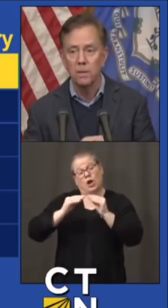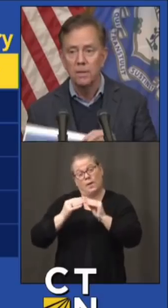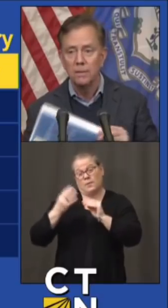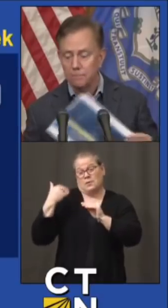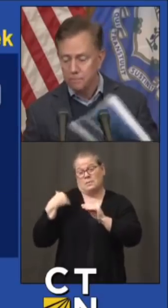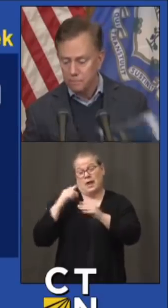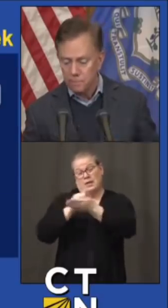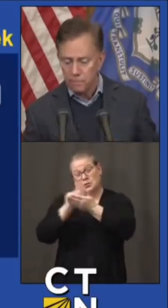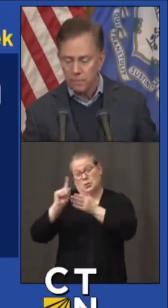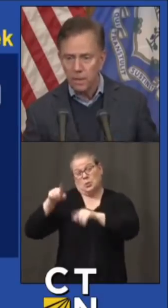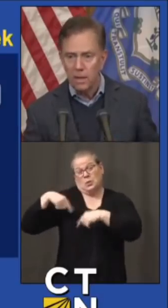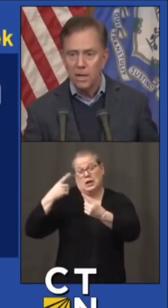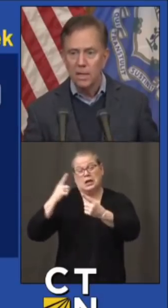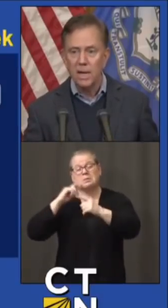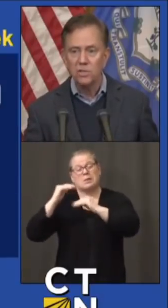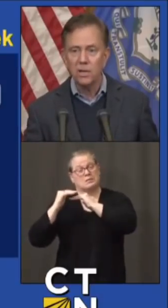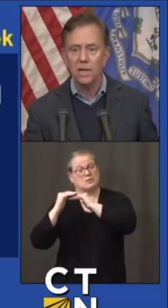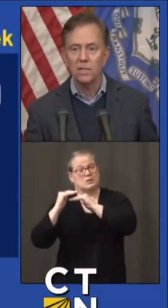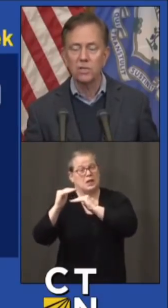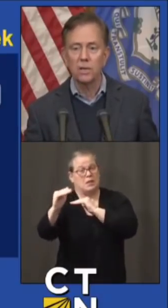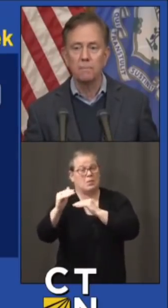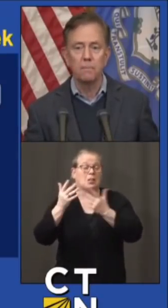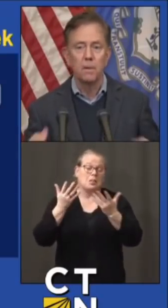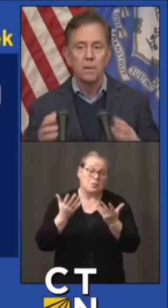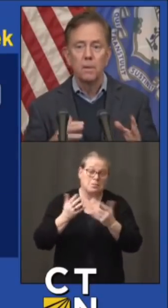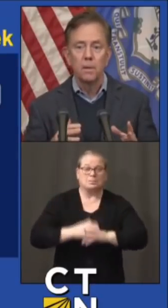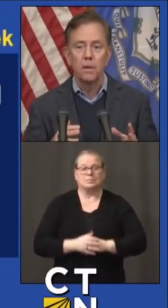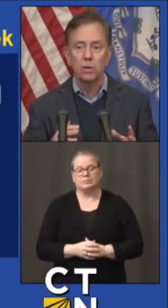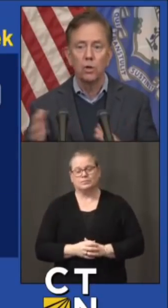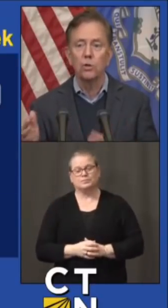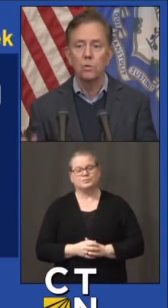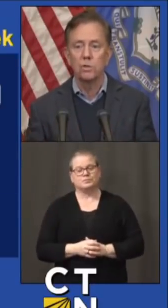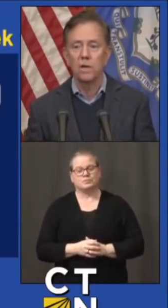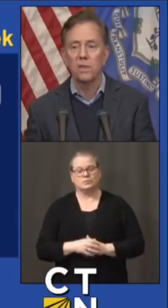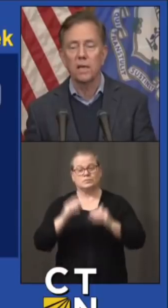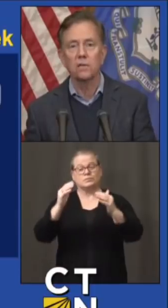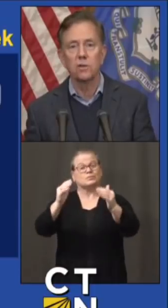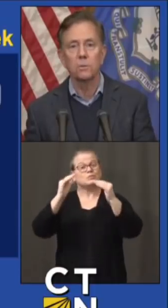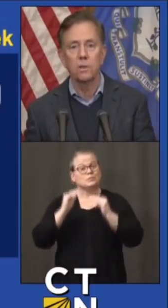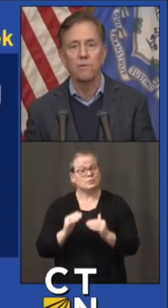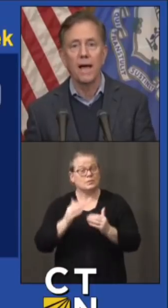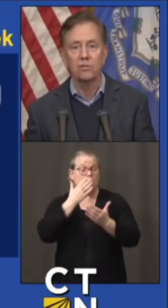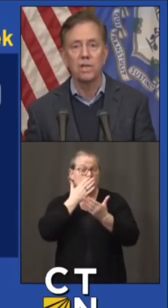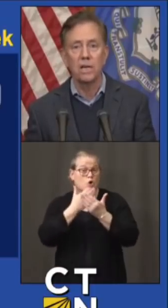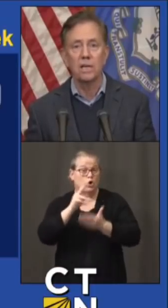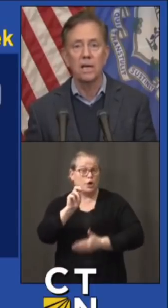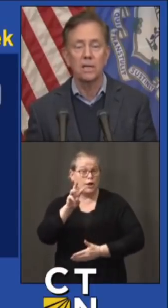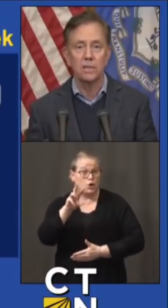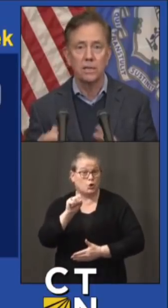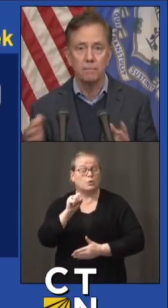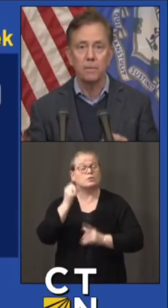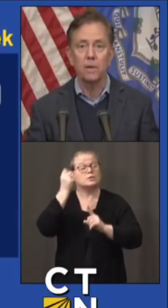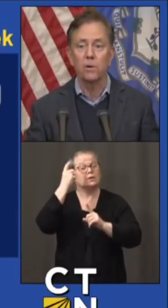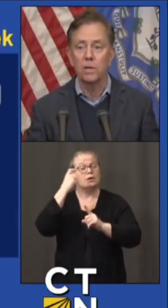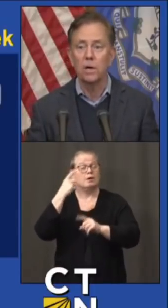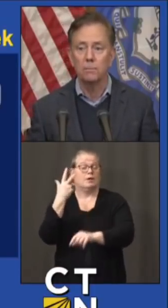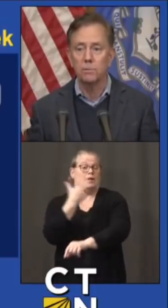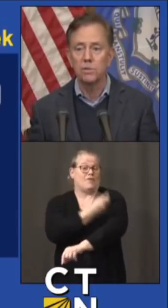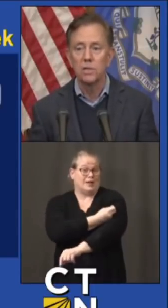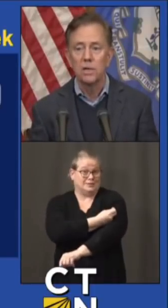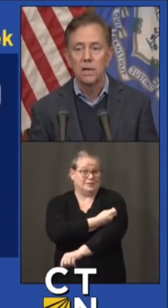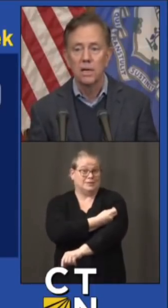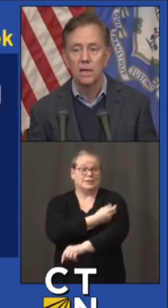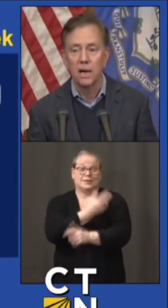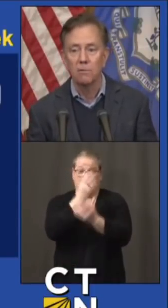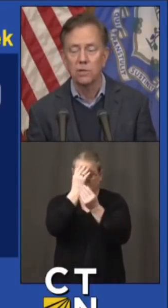so. The next slide is good news, I think, in terms of the vaccine. And here it